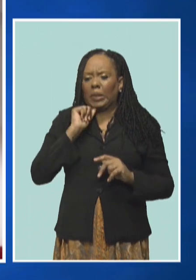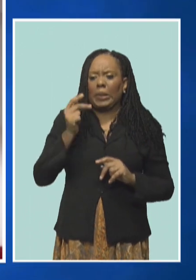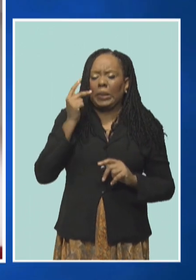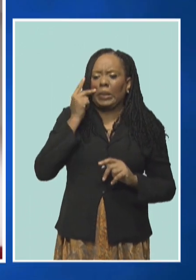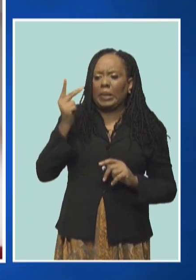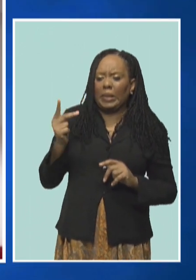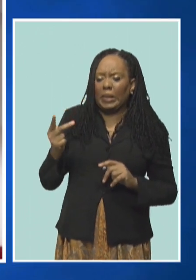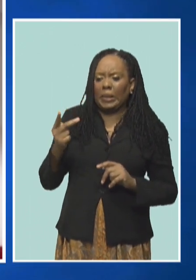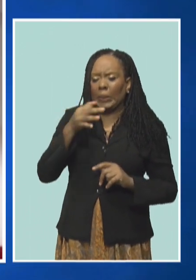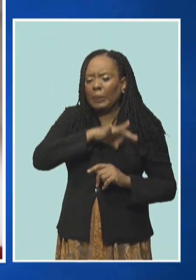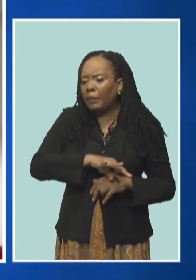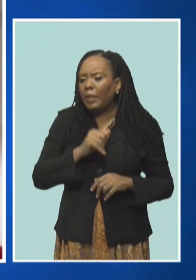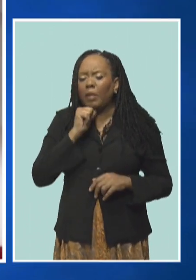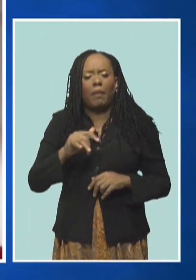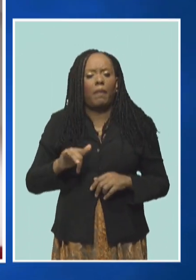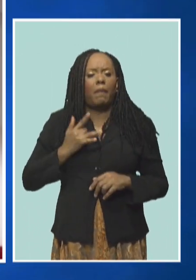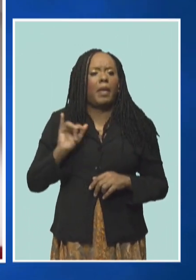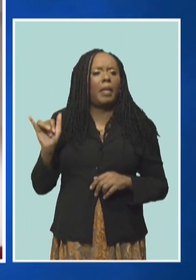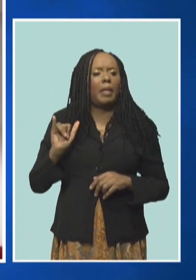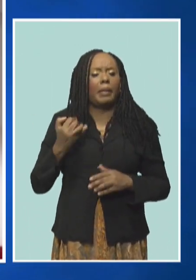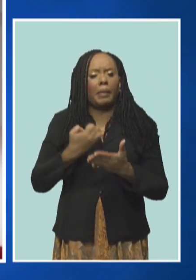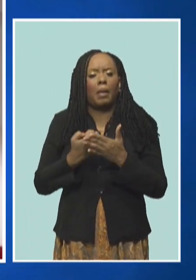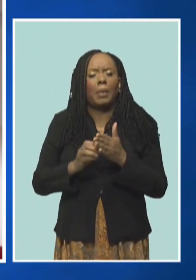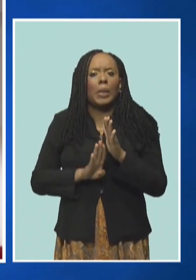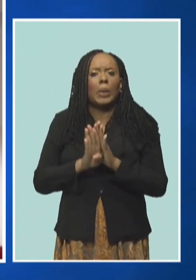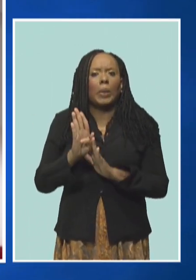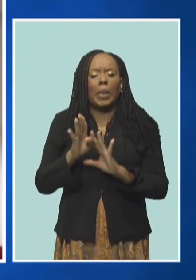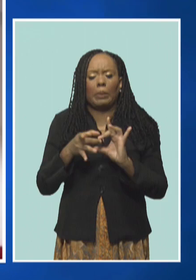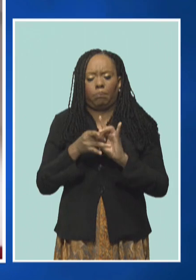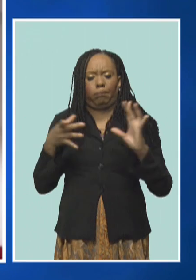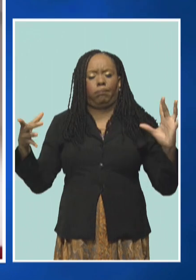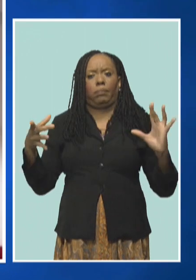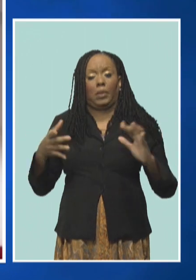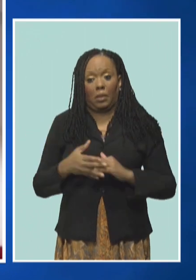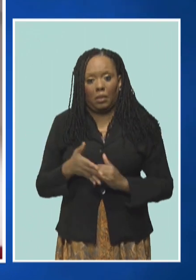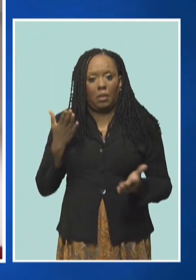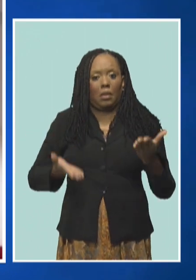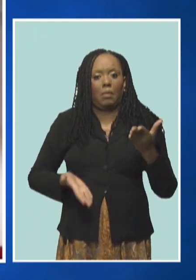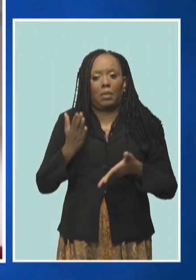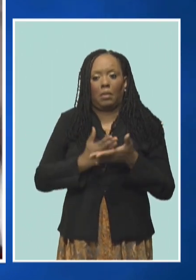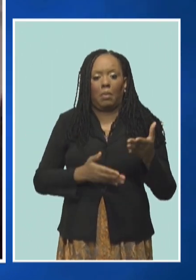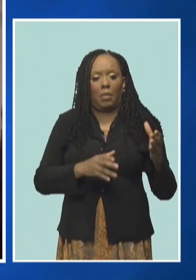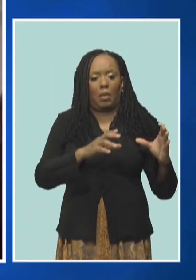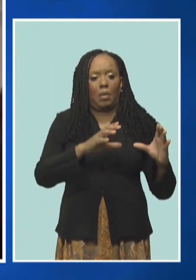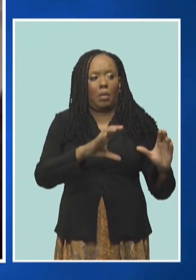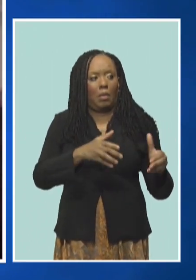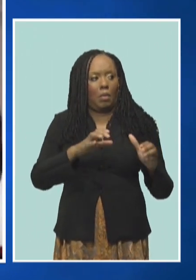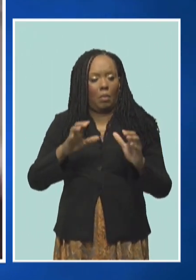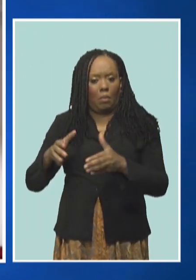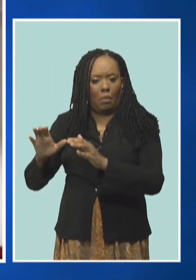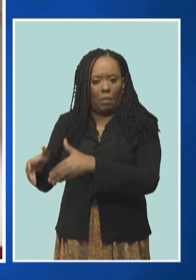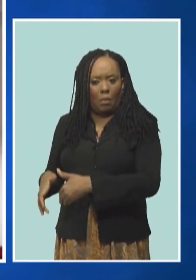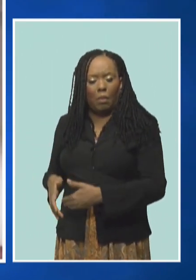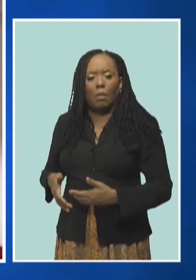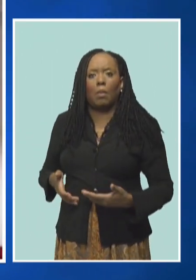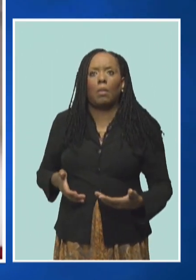you are getting on the ground. It may very well be that there are some groups in Barbados, maybe people who are on